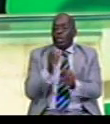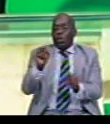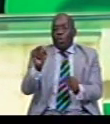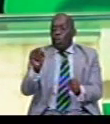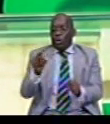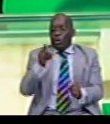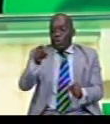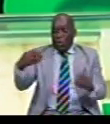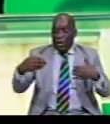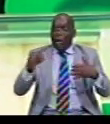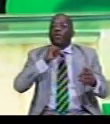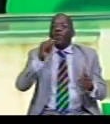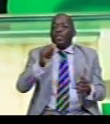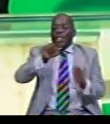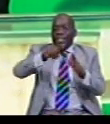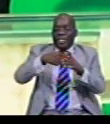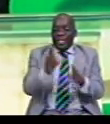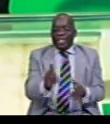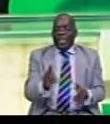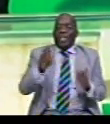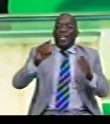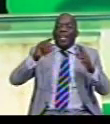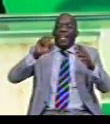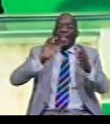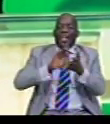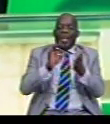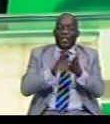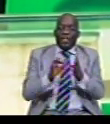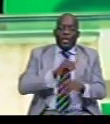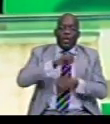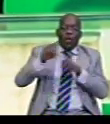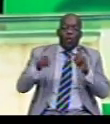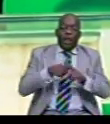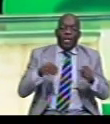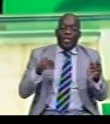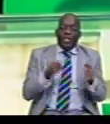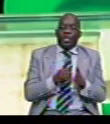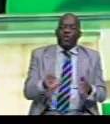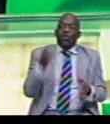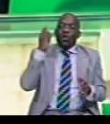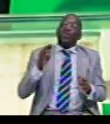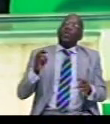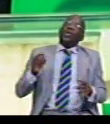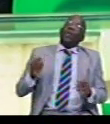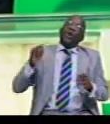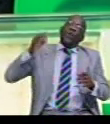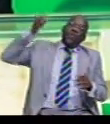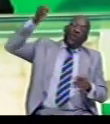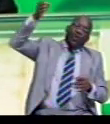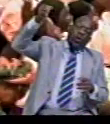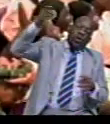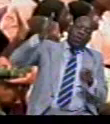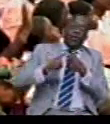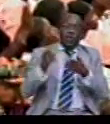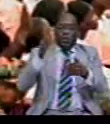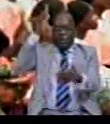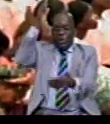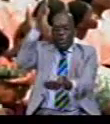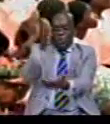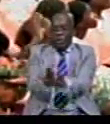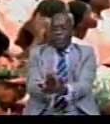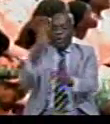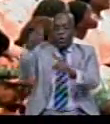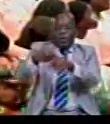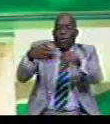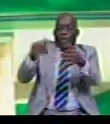15 years. When it was supposed to end, from that point, you now